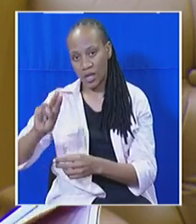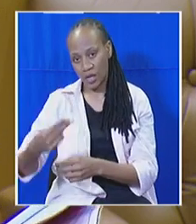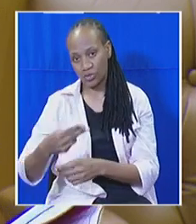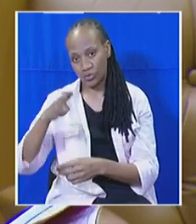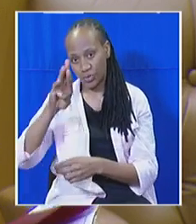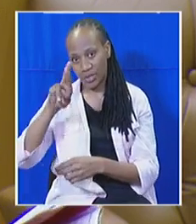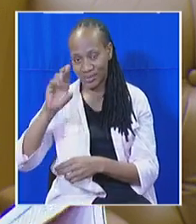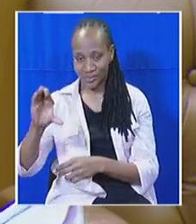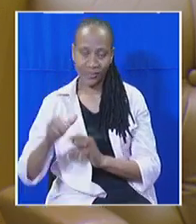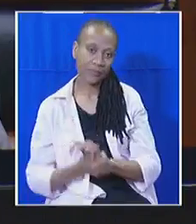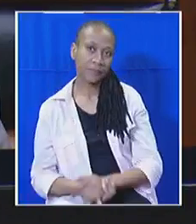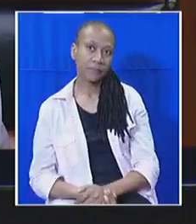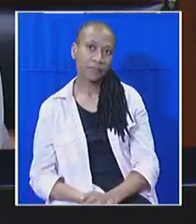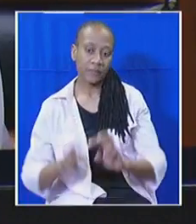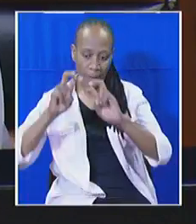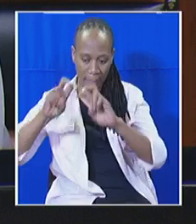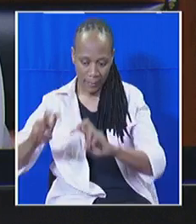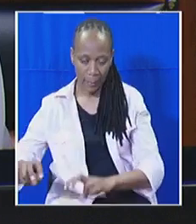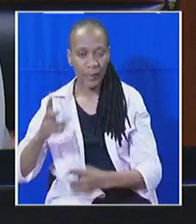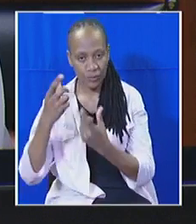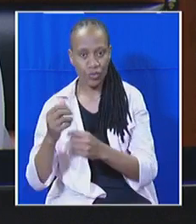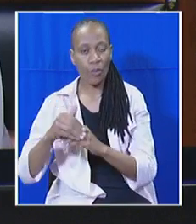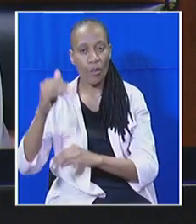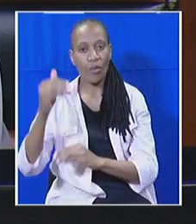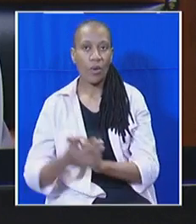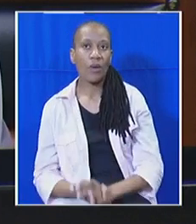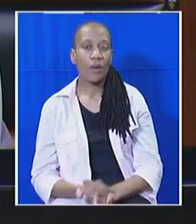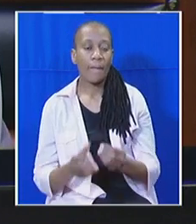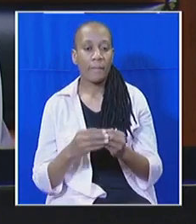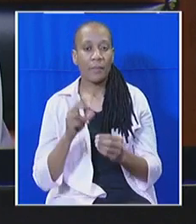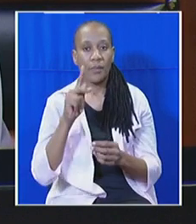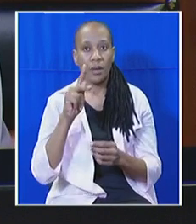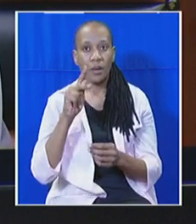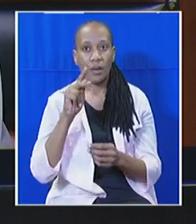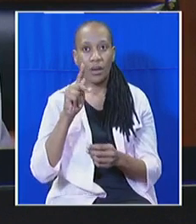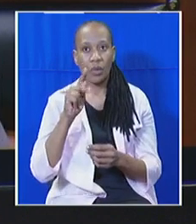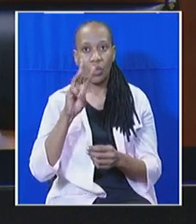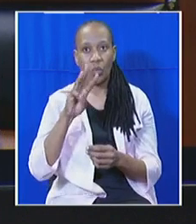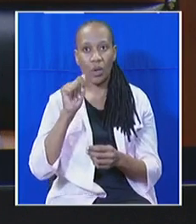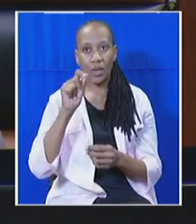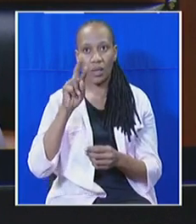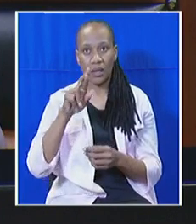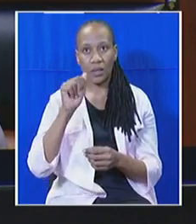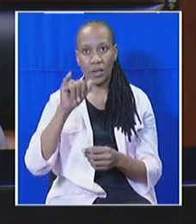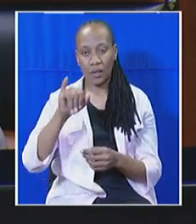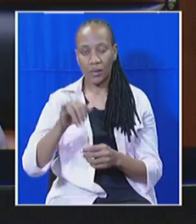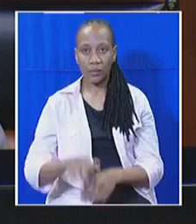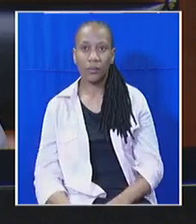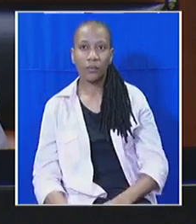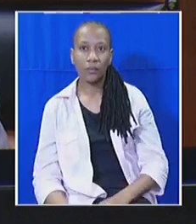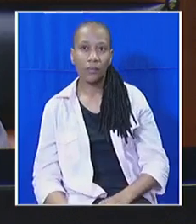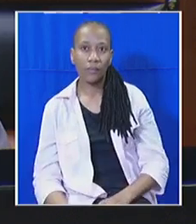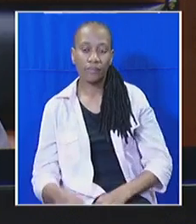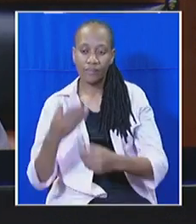you, Chairperson. Thank you very much. Honorable Kwarai. Yes, Kwarai. Kwarai. Thank